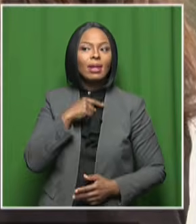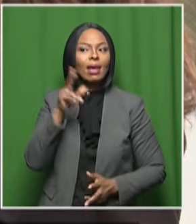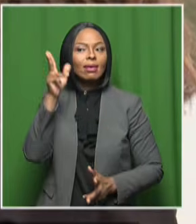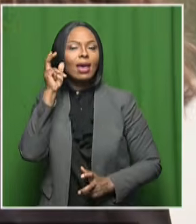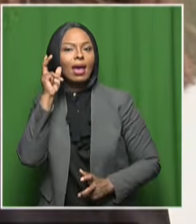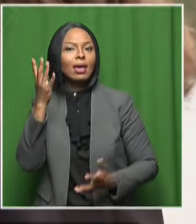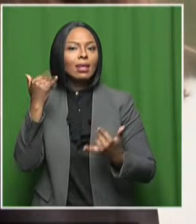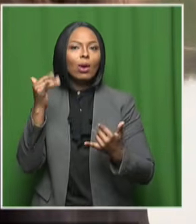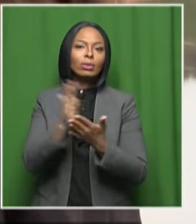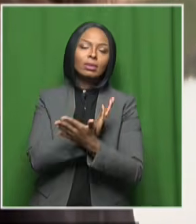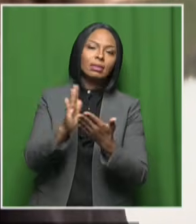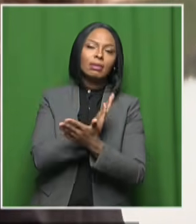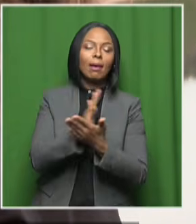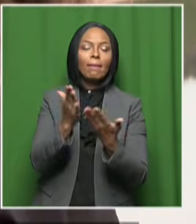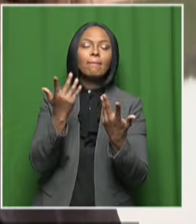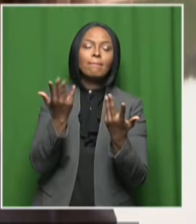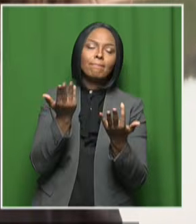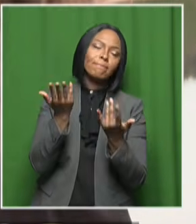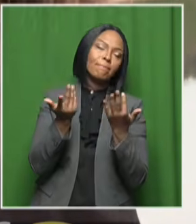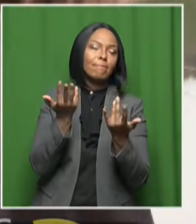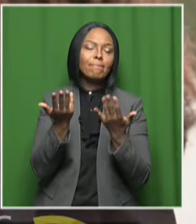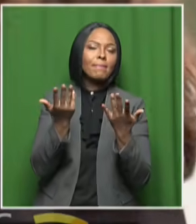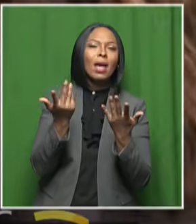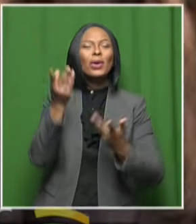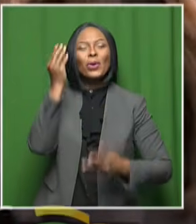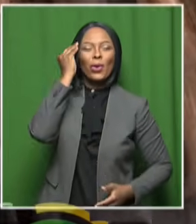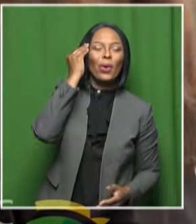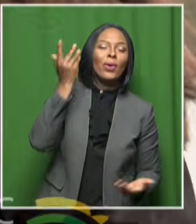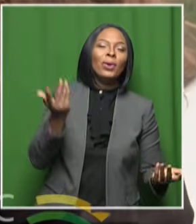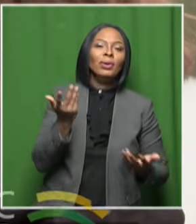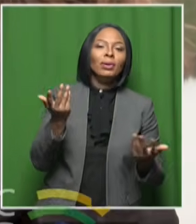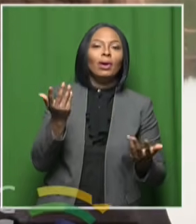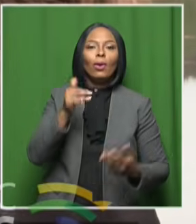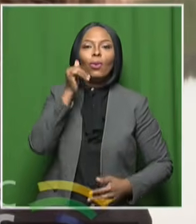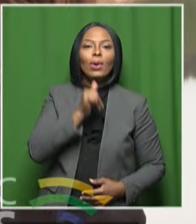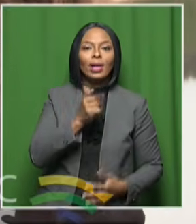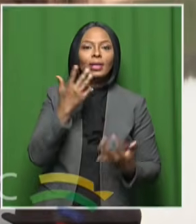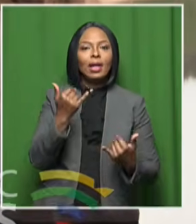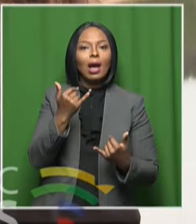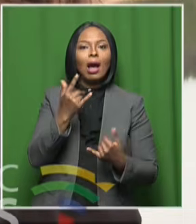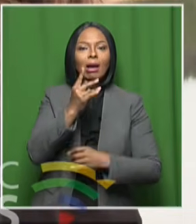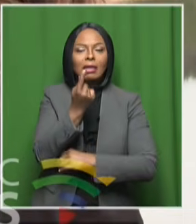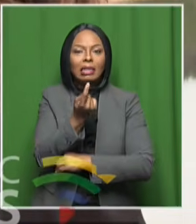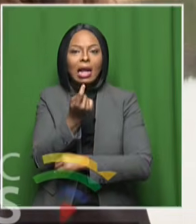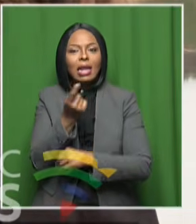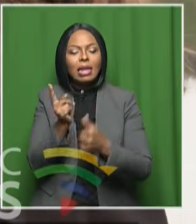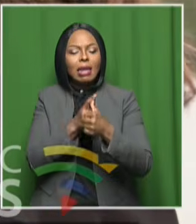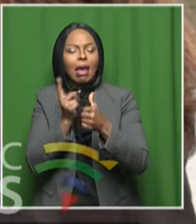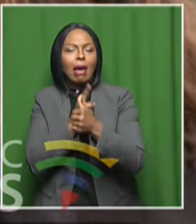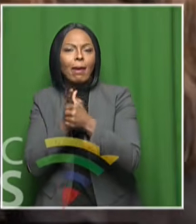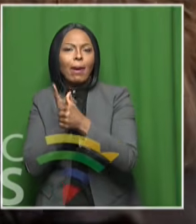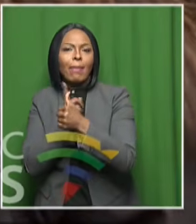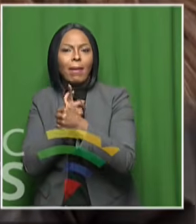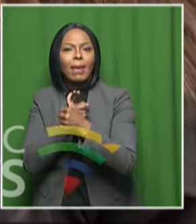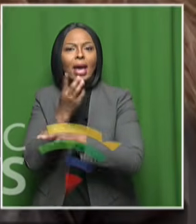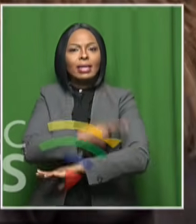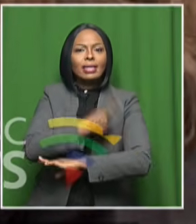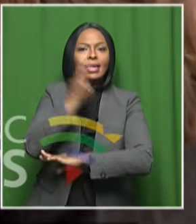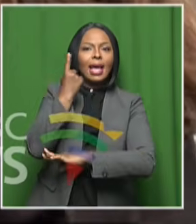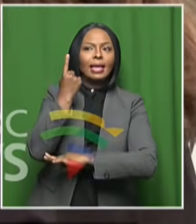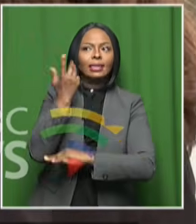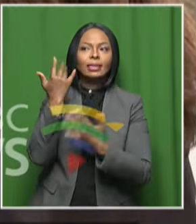some major, you know, I mean, when you're getting day zero countdowns, and that's what's being published around the country,